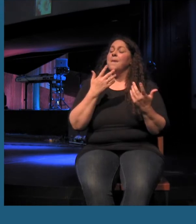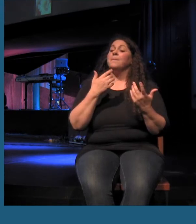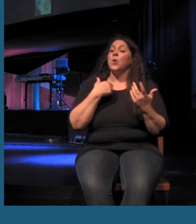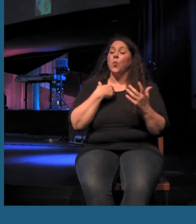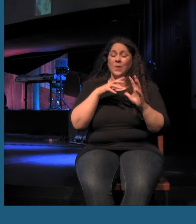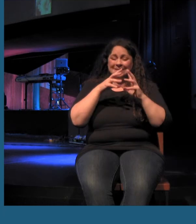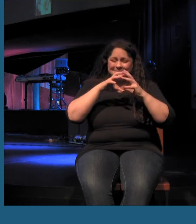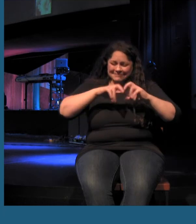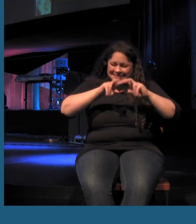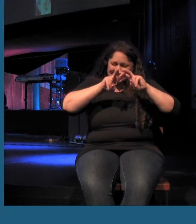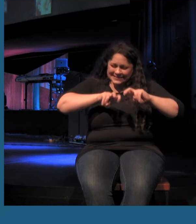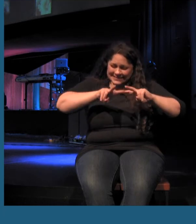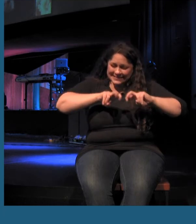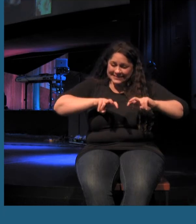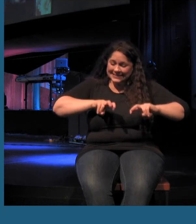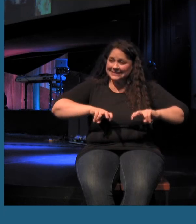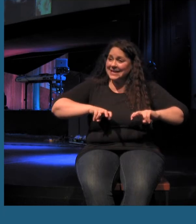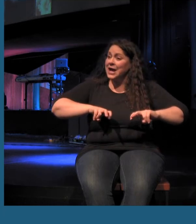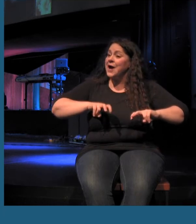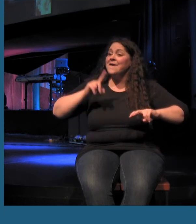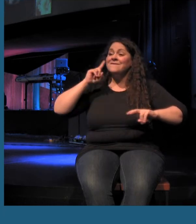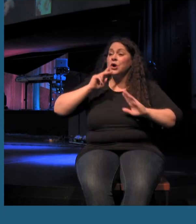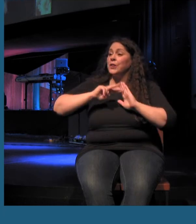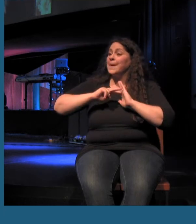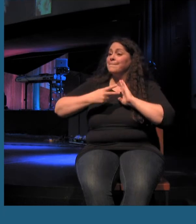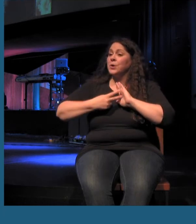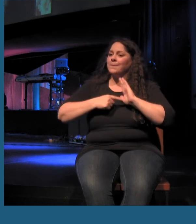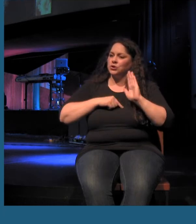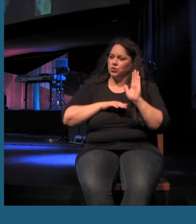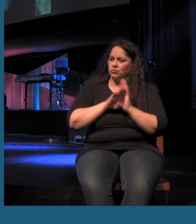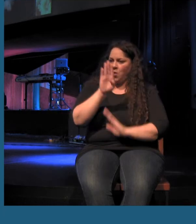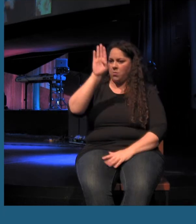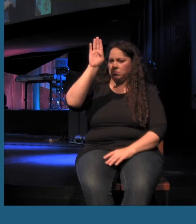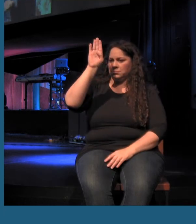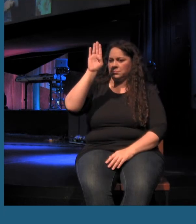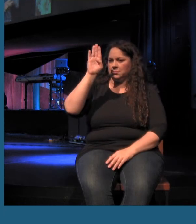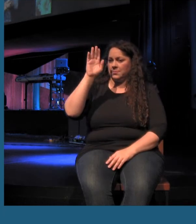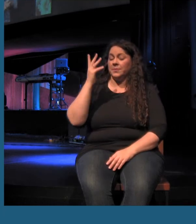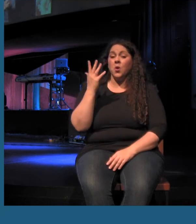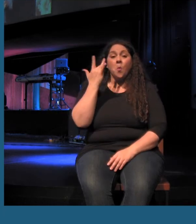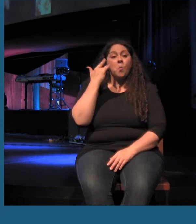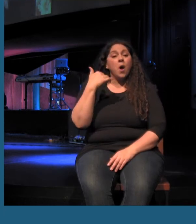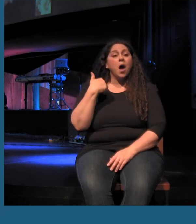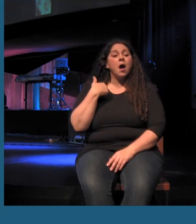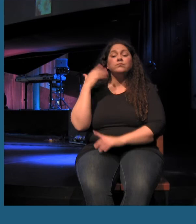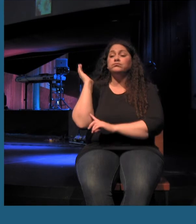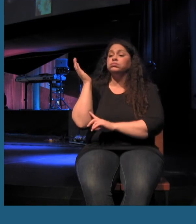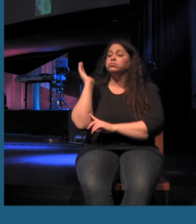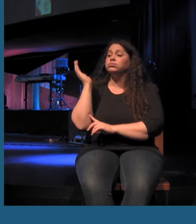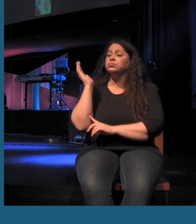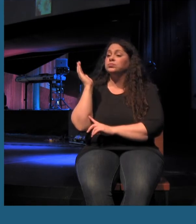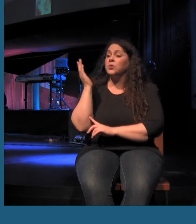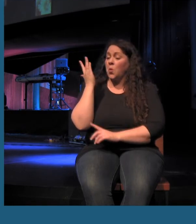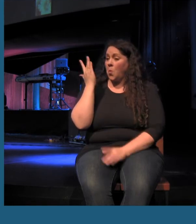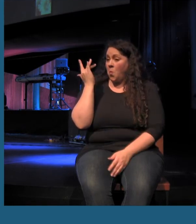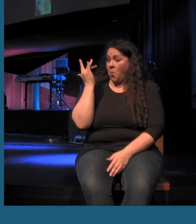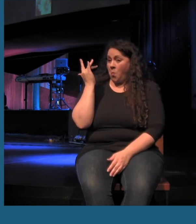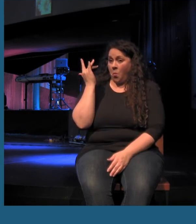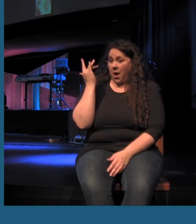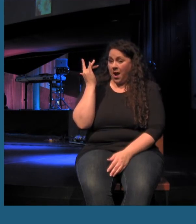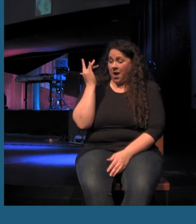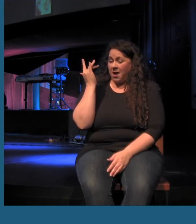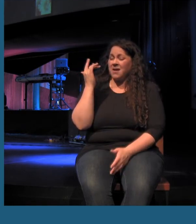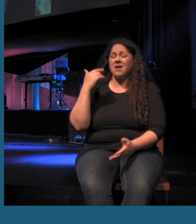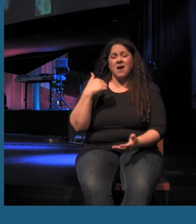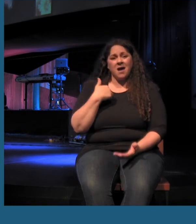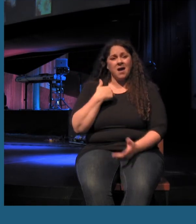grow. Why do I do sermons? You want to know why I do sermons? Because I've got this strong,